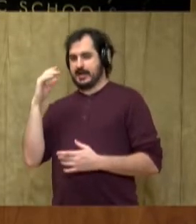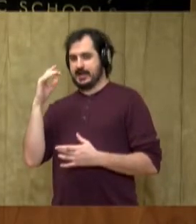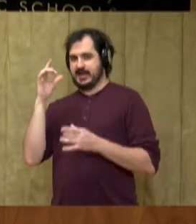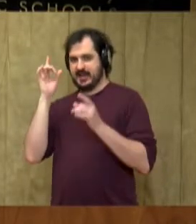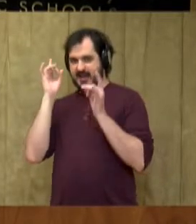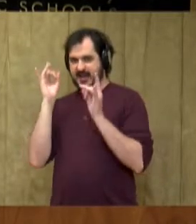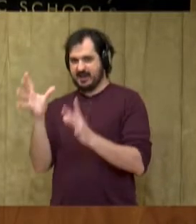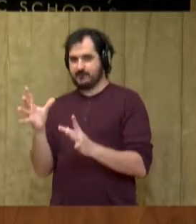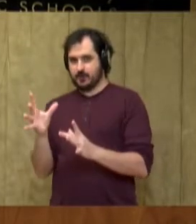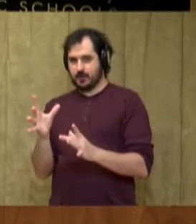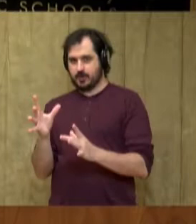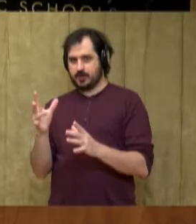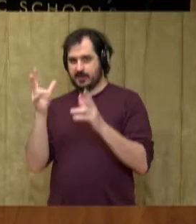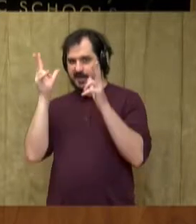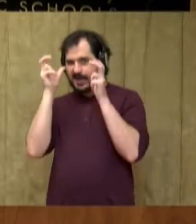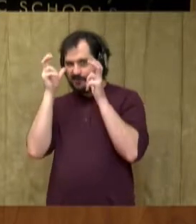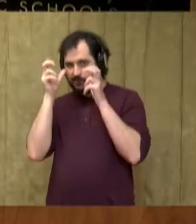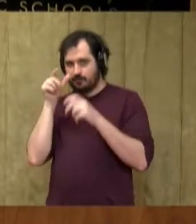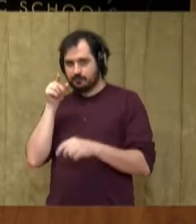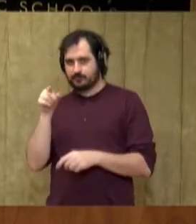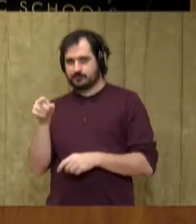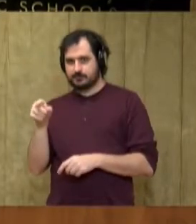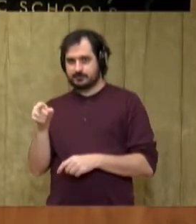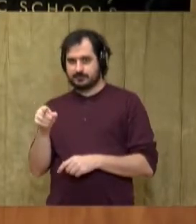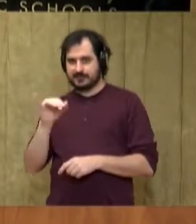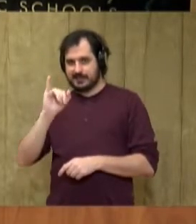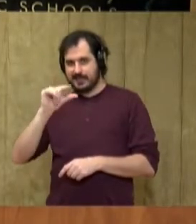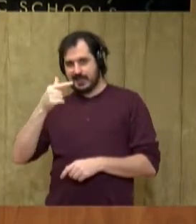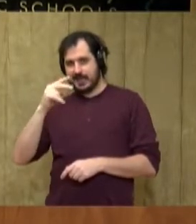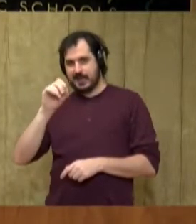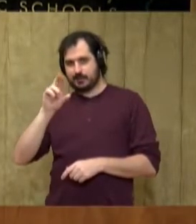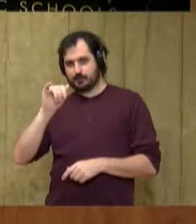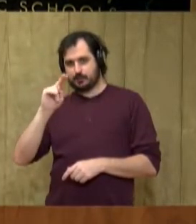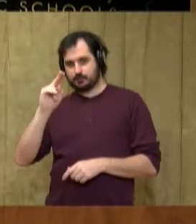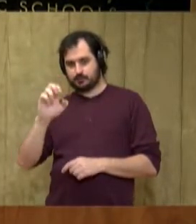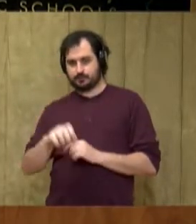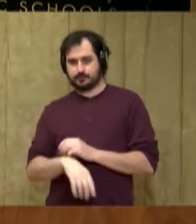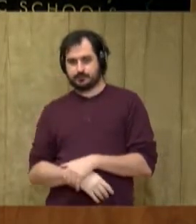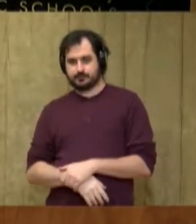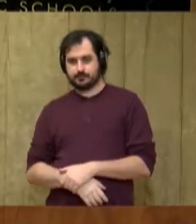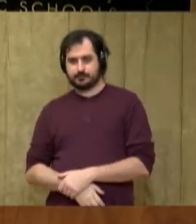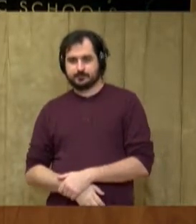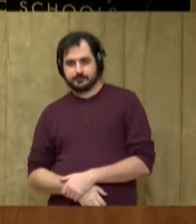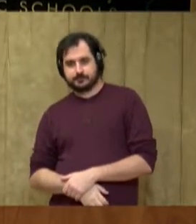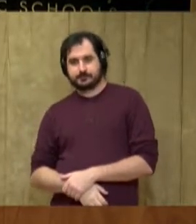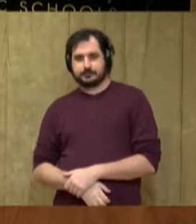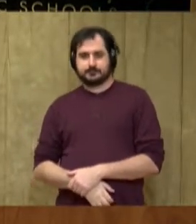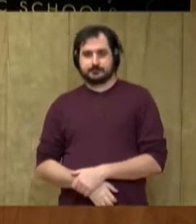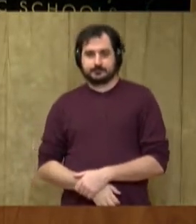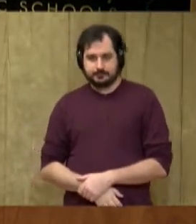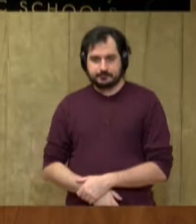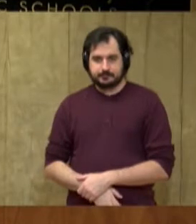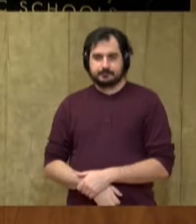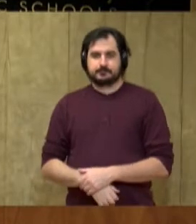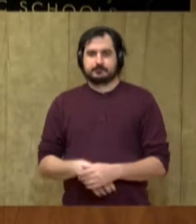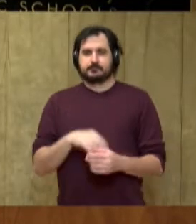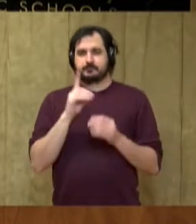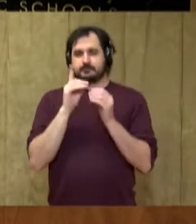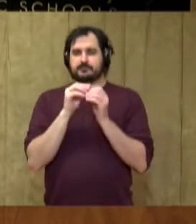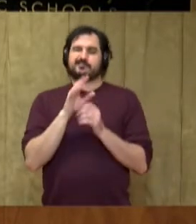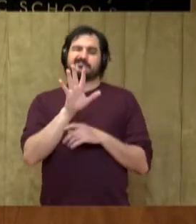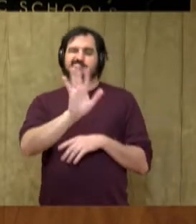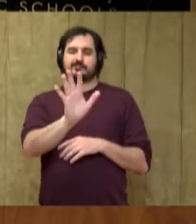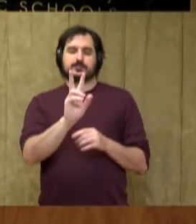Knowledge is good. Ignorance not so good. Okay? One more. Maybe two more. Two